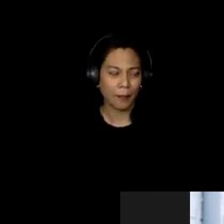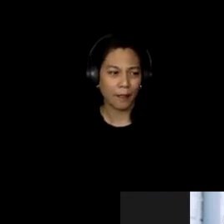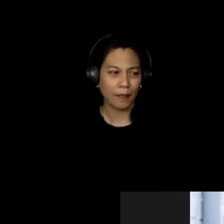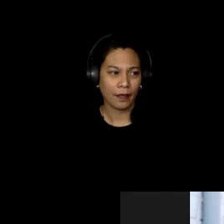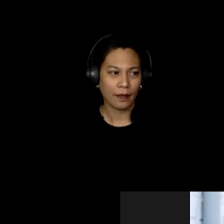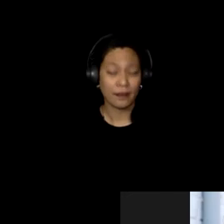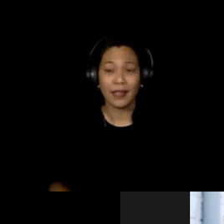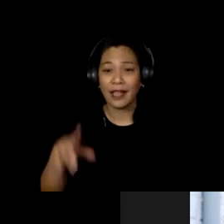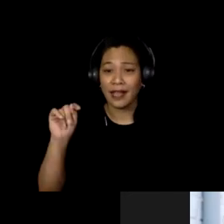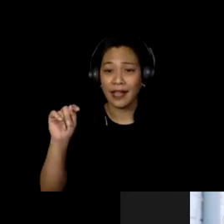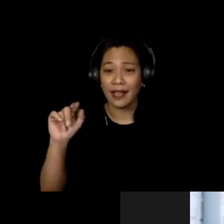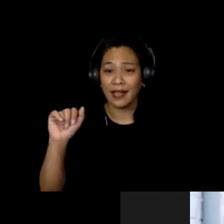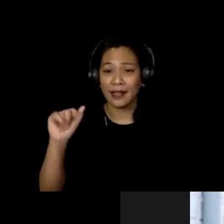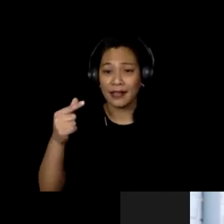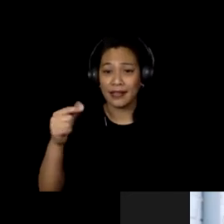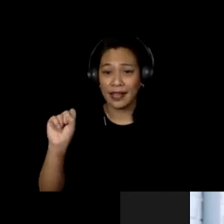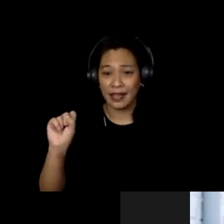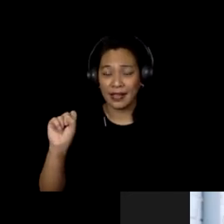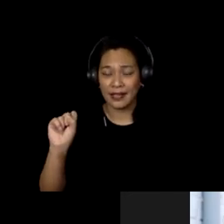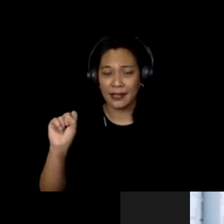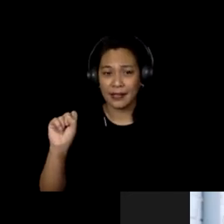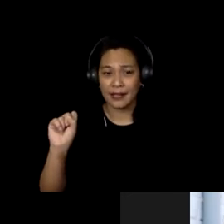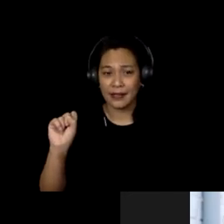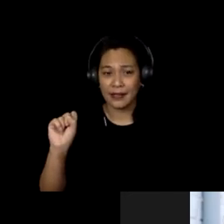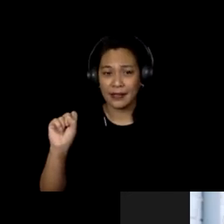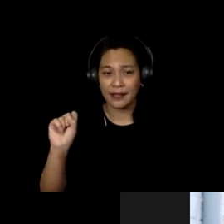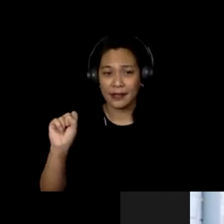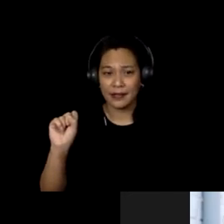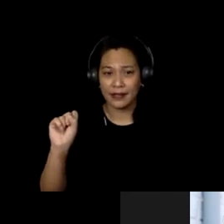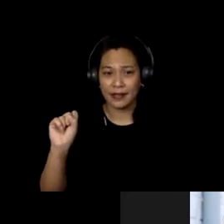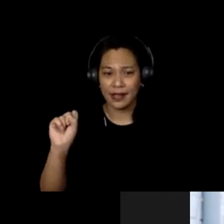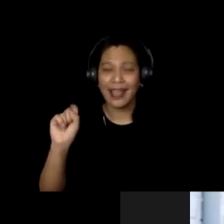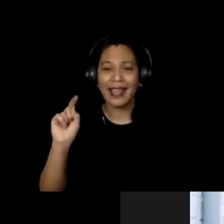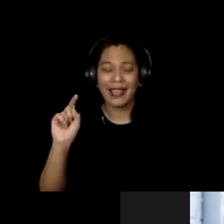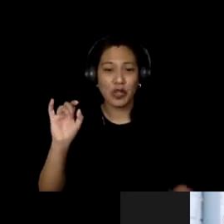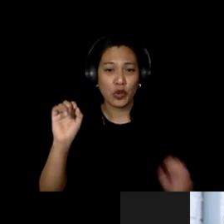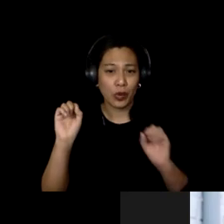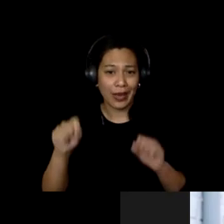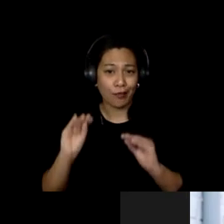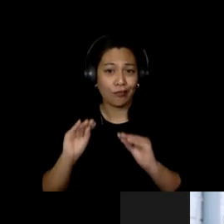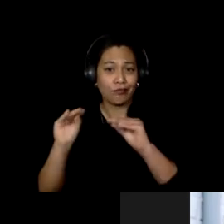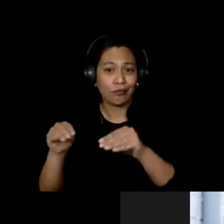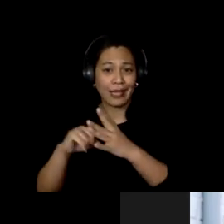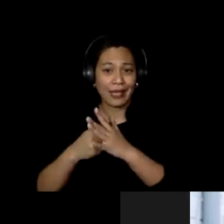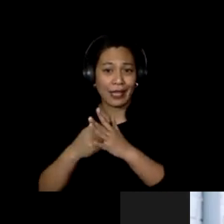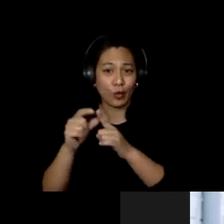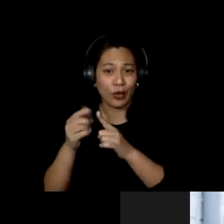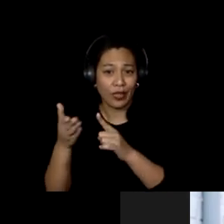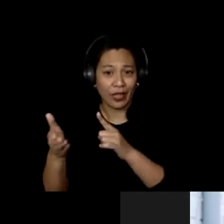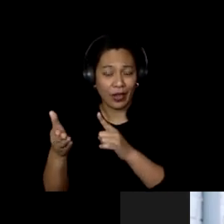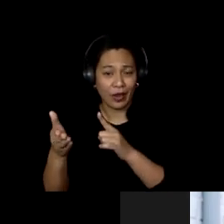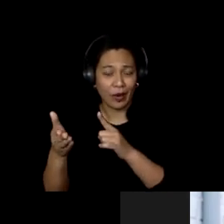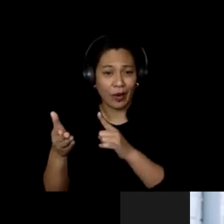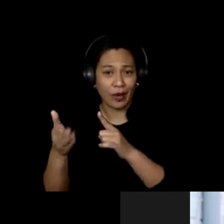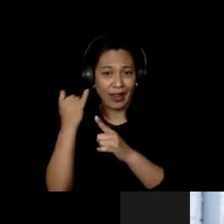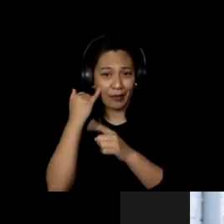So tags are kind of like, tags are a place to put keywords, else, if that